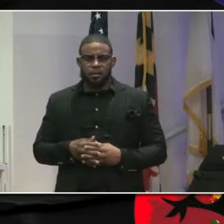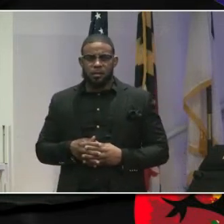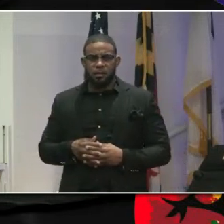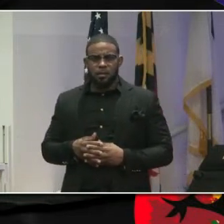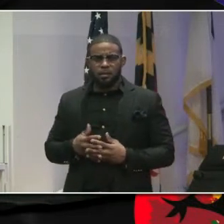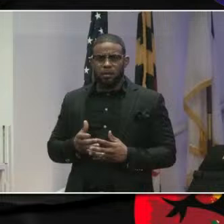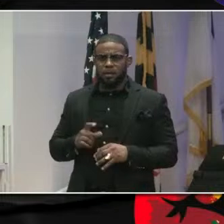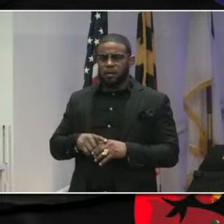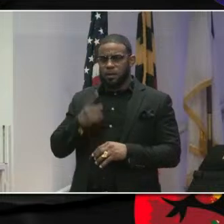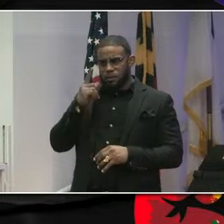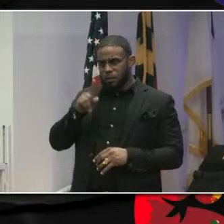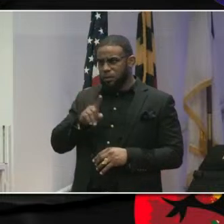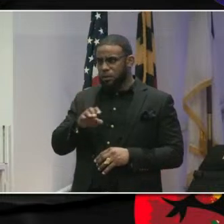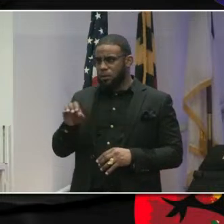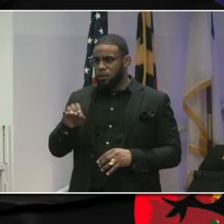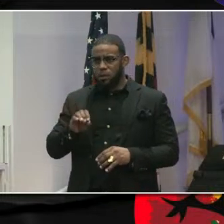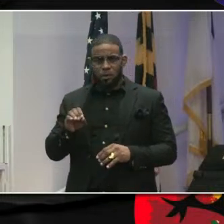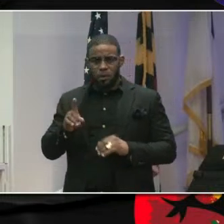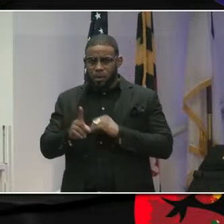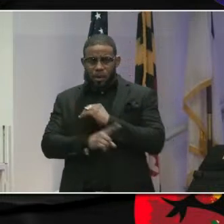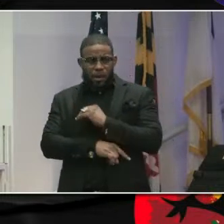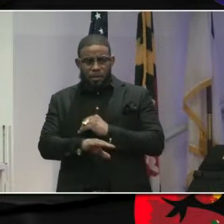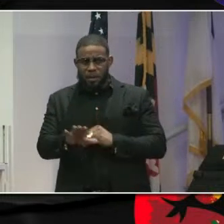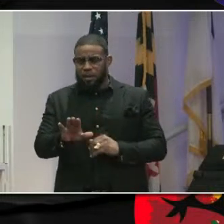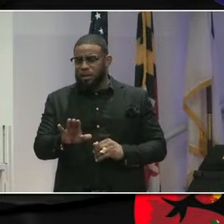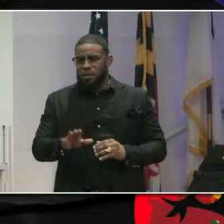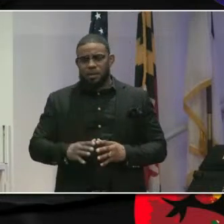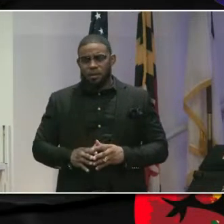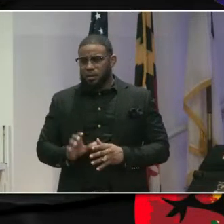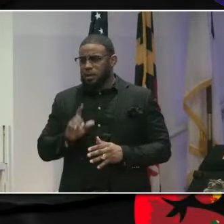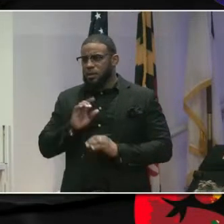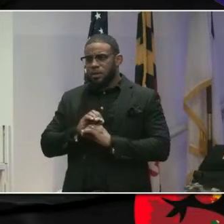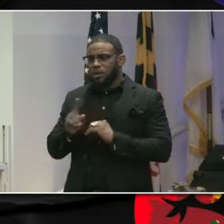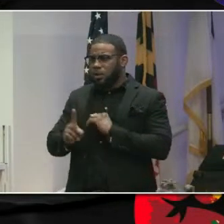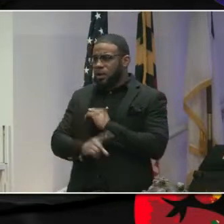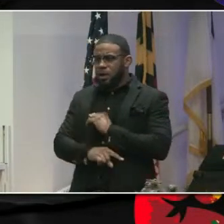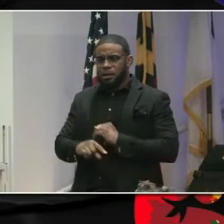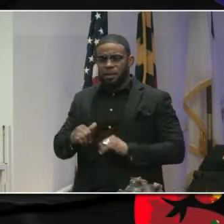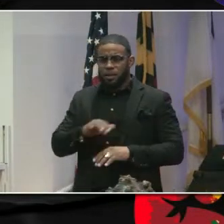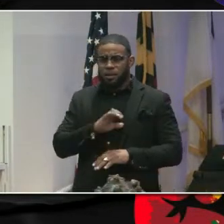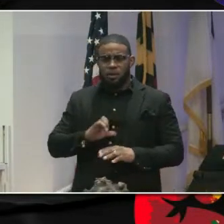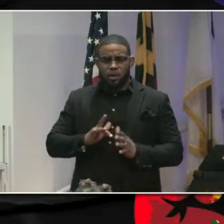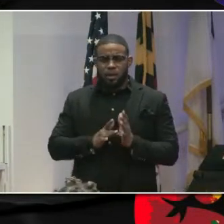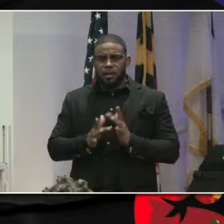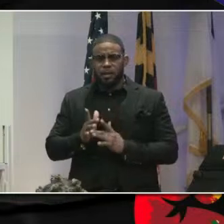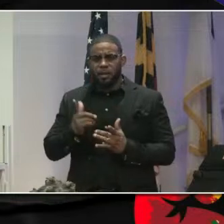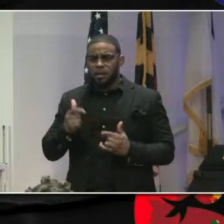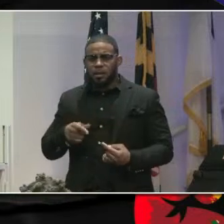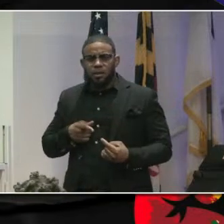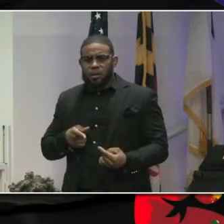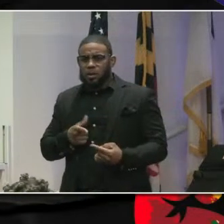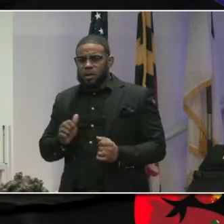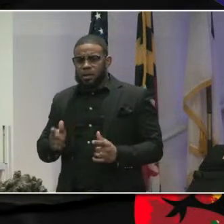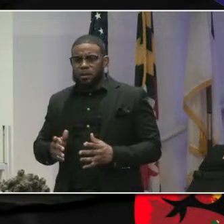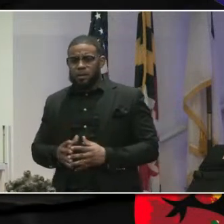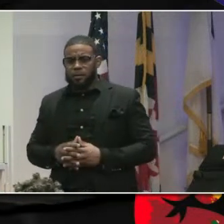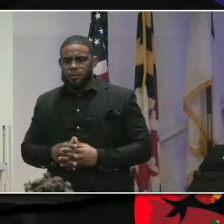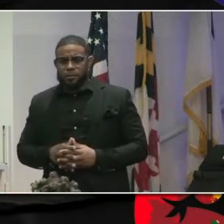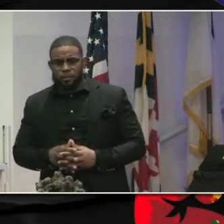this time is for you. No condemnation. There is no condemnation in Christ Jesus. You've just been struggling.